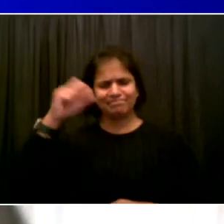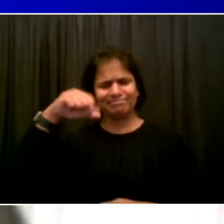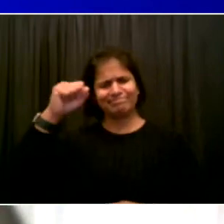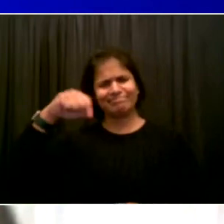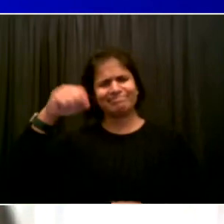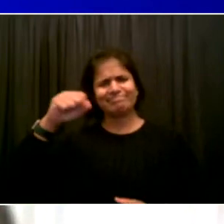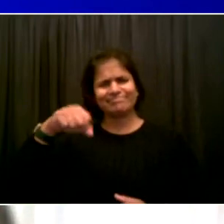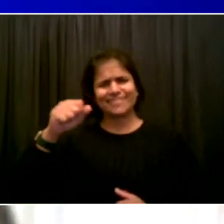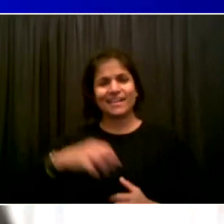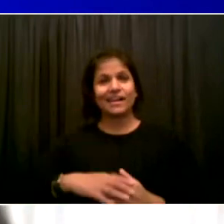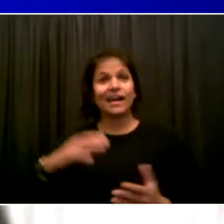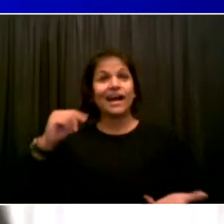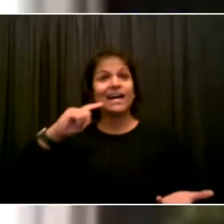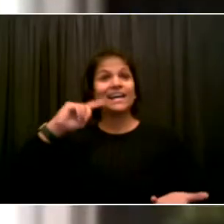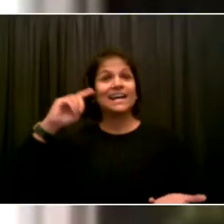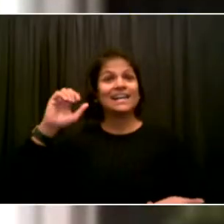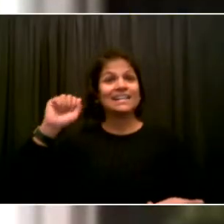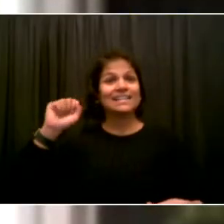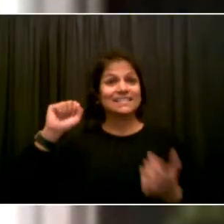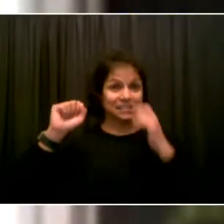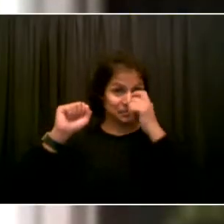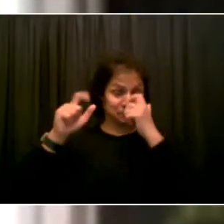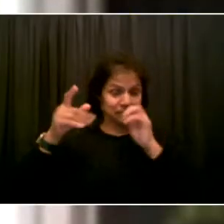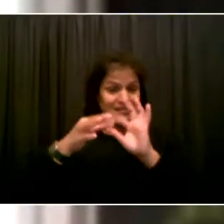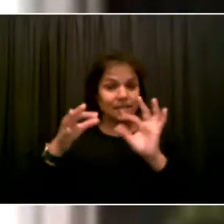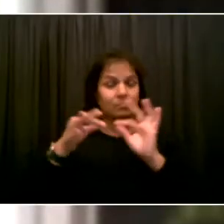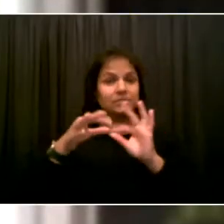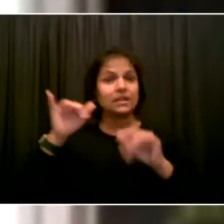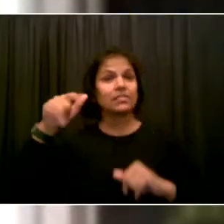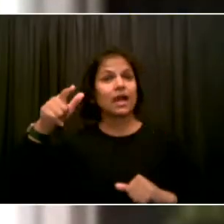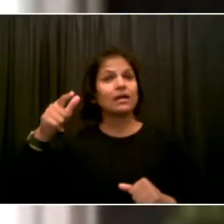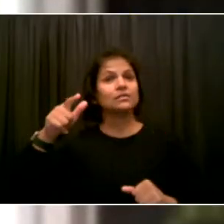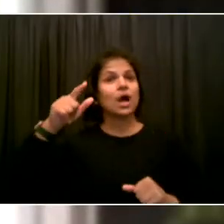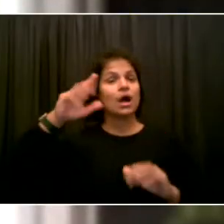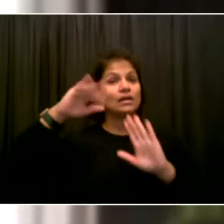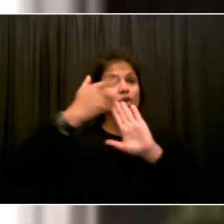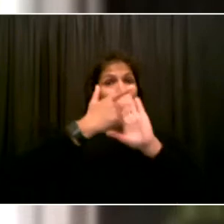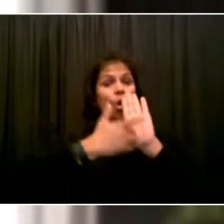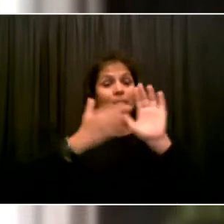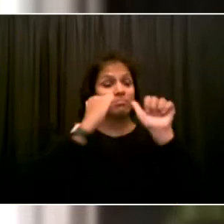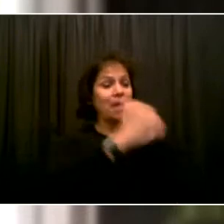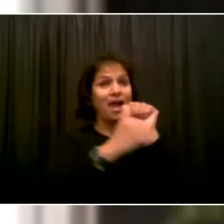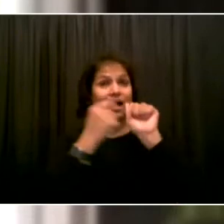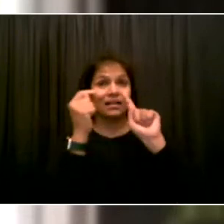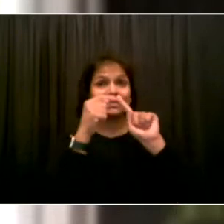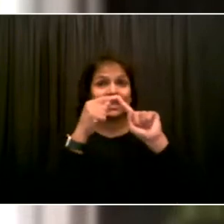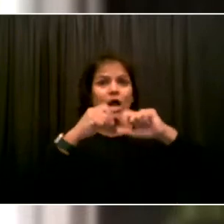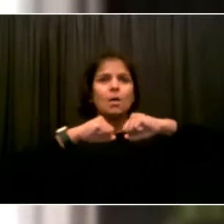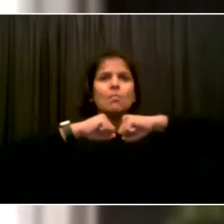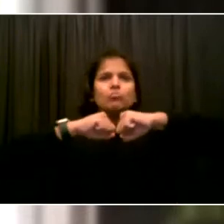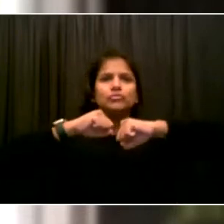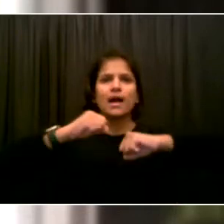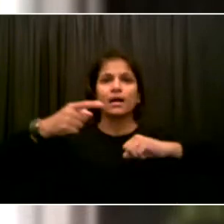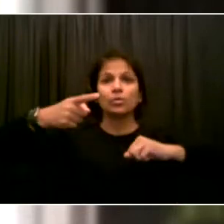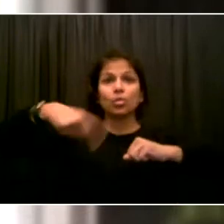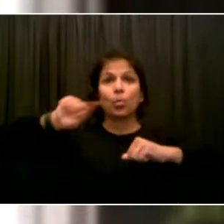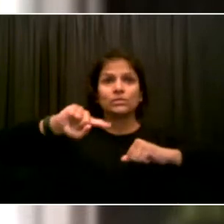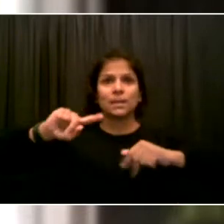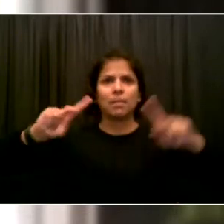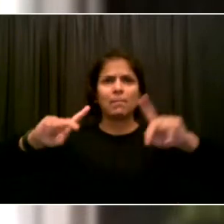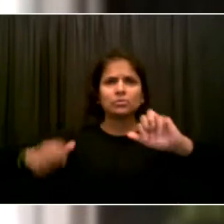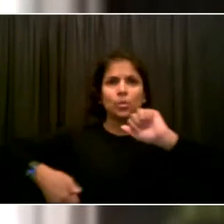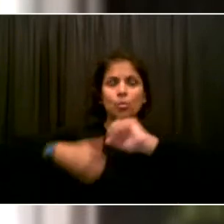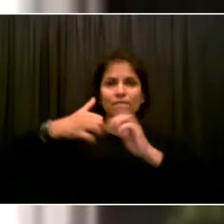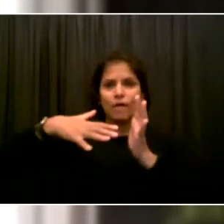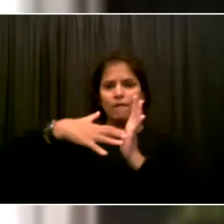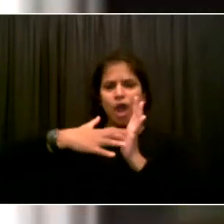our most vulnerable residents from eviction and has really served as a blueprint for cities across the country. I'm so proud of this